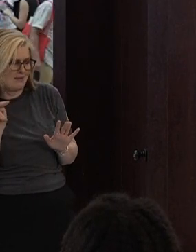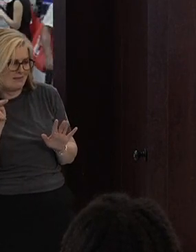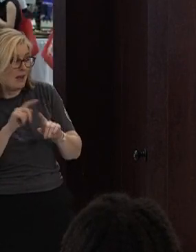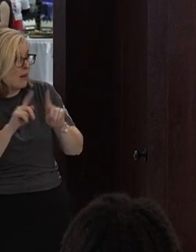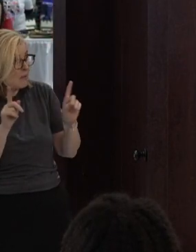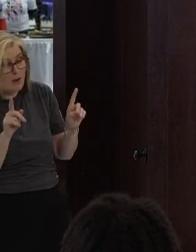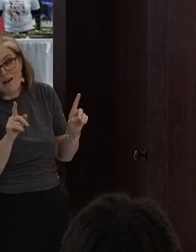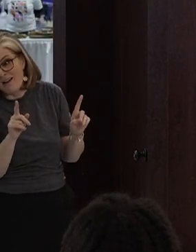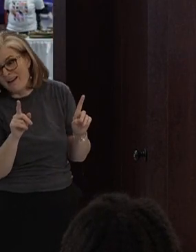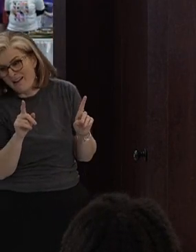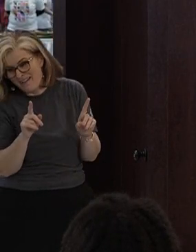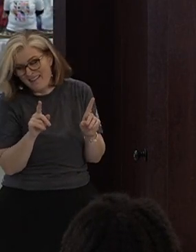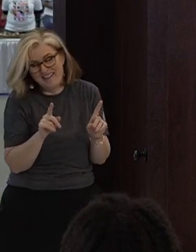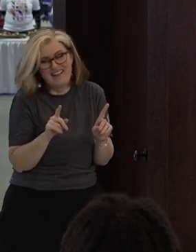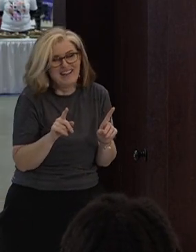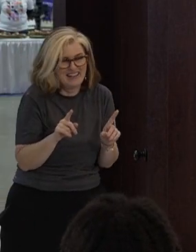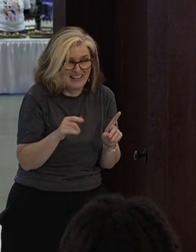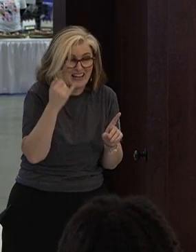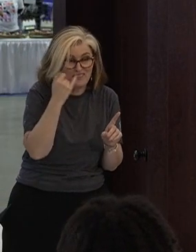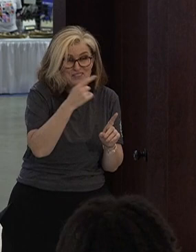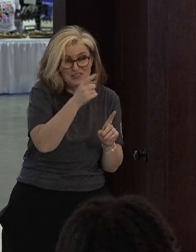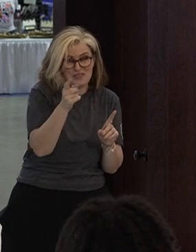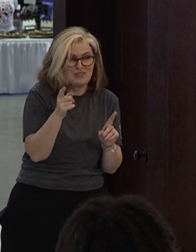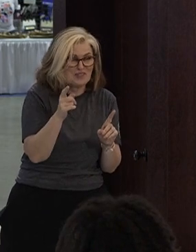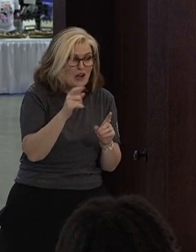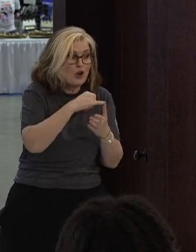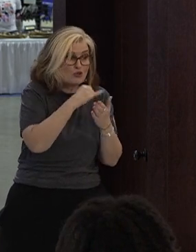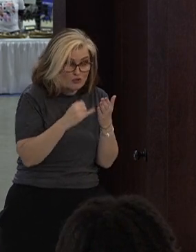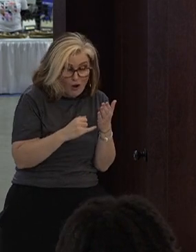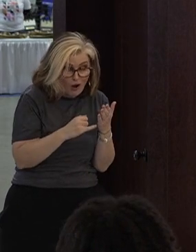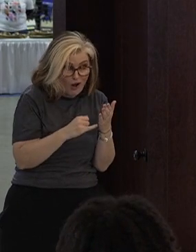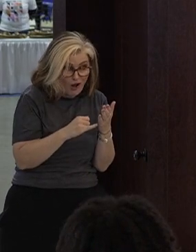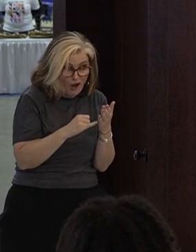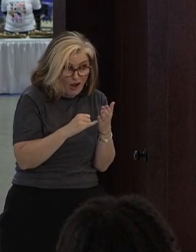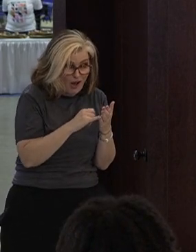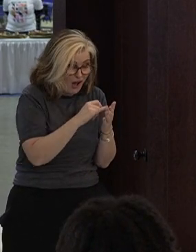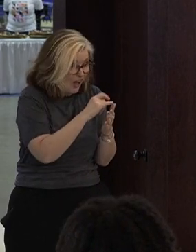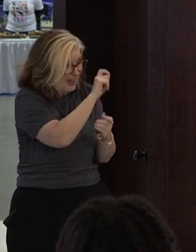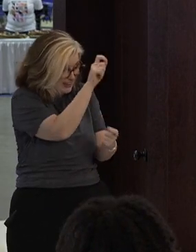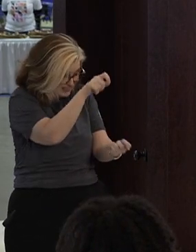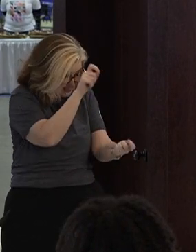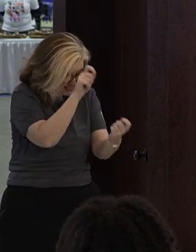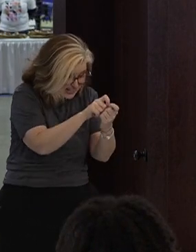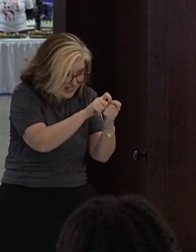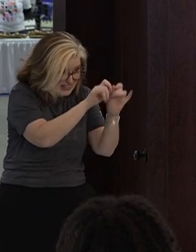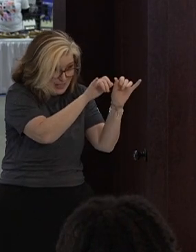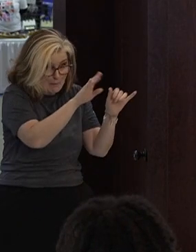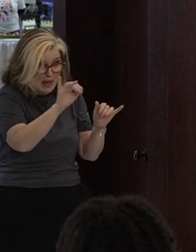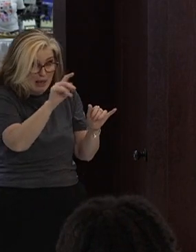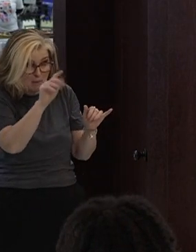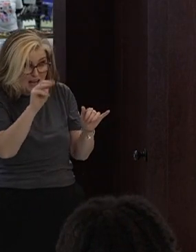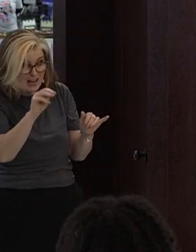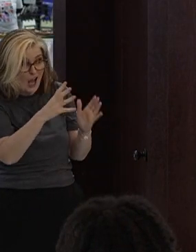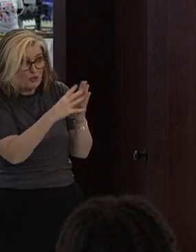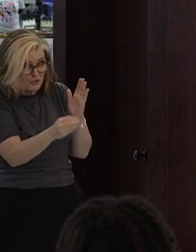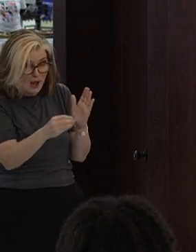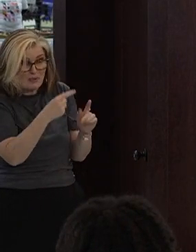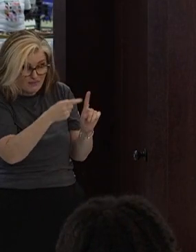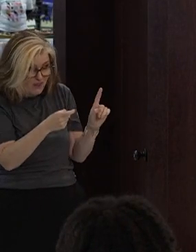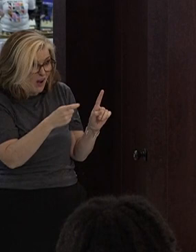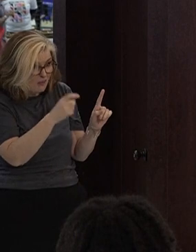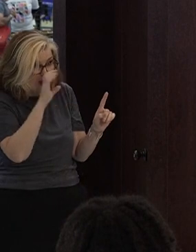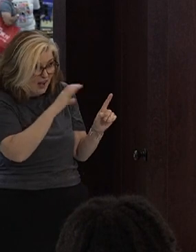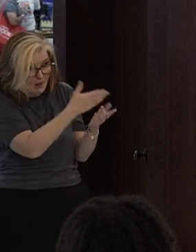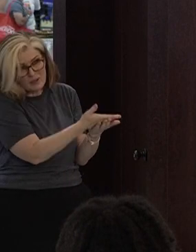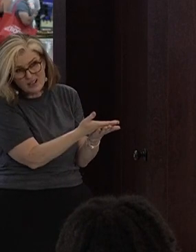know, maybe you're okay there. But if you draw the picture to look exactly like Batman and you've copied it from a Batman